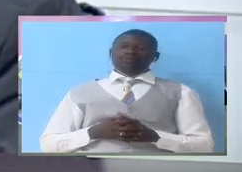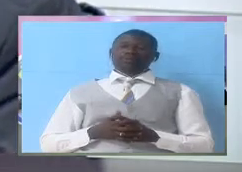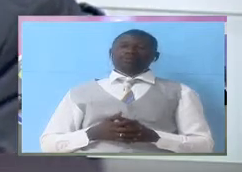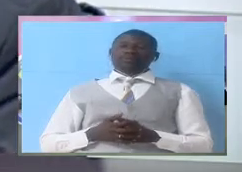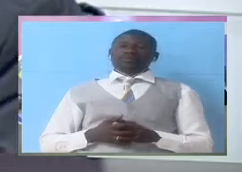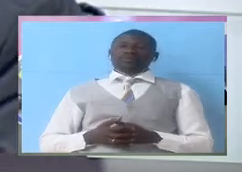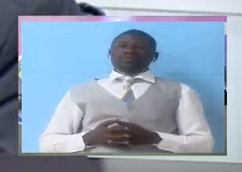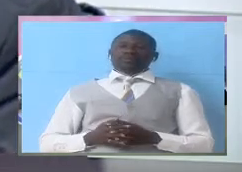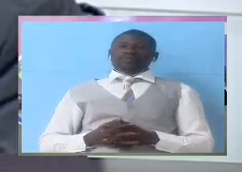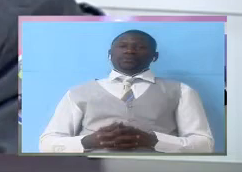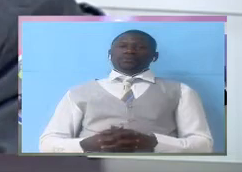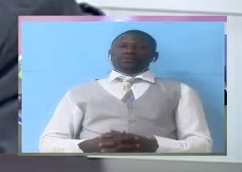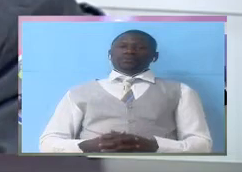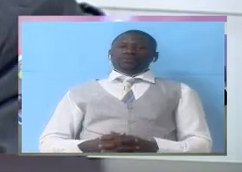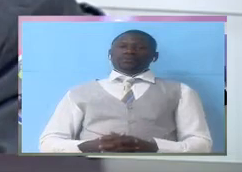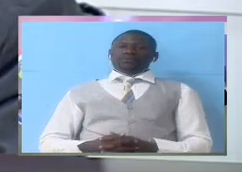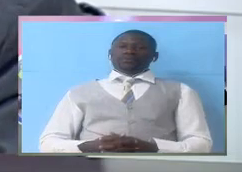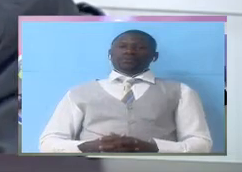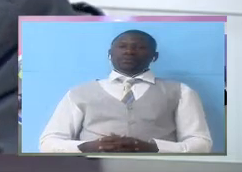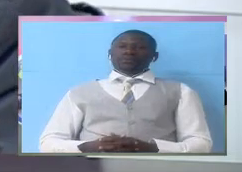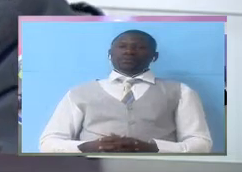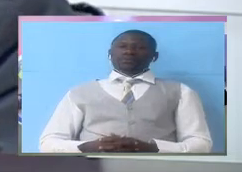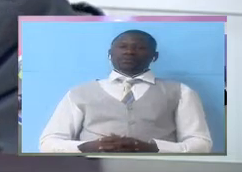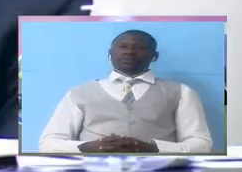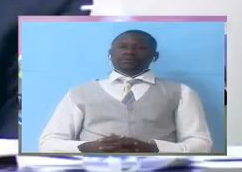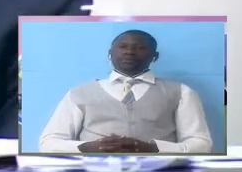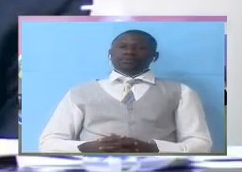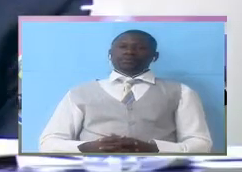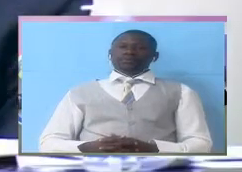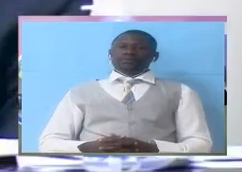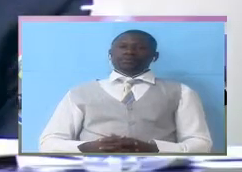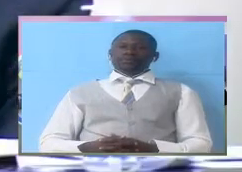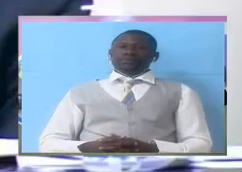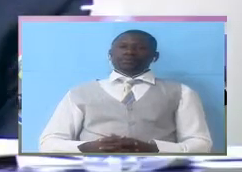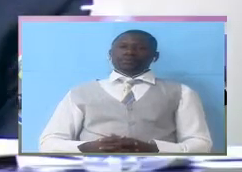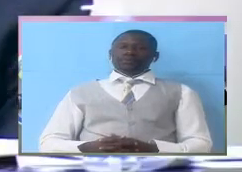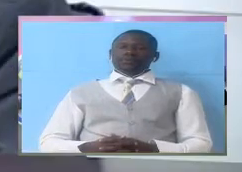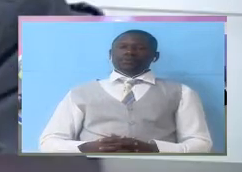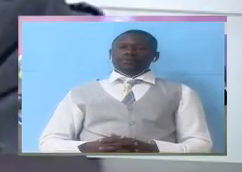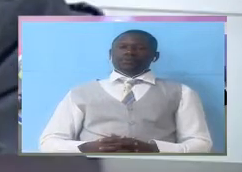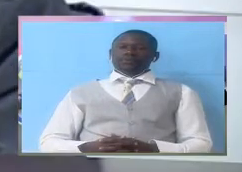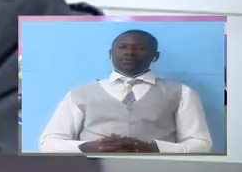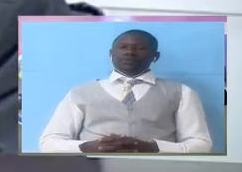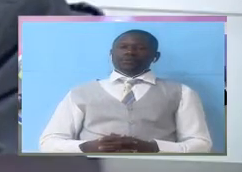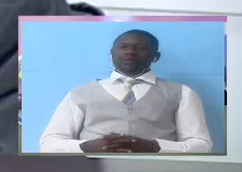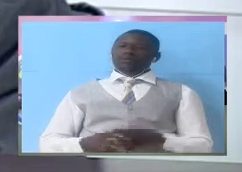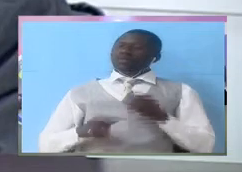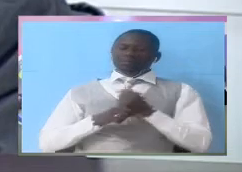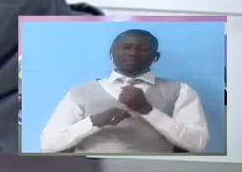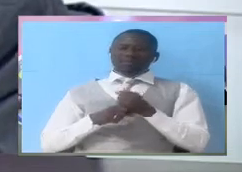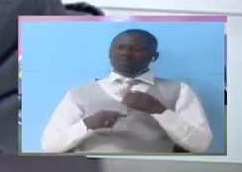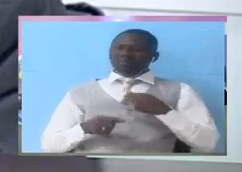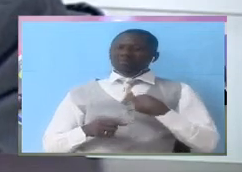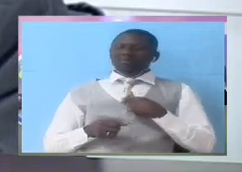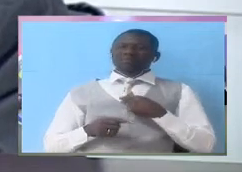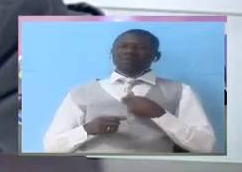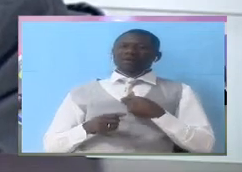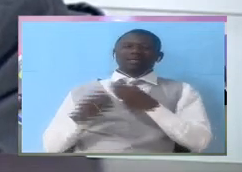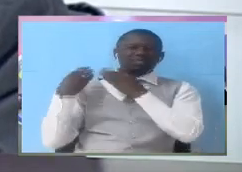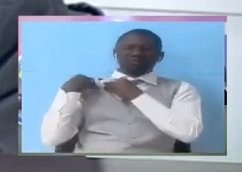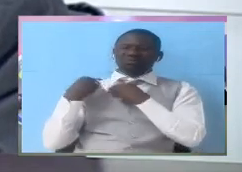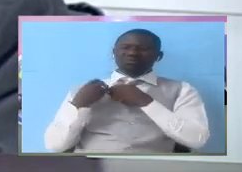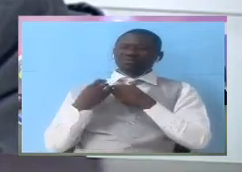bi su agé rek da fay fekk sax tardé na. That rendered my effectiveness and effective efficiency useless.